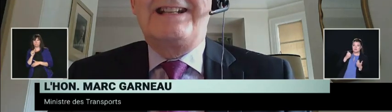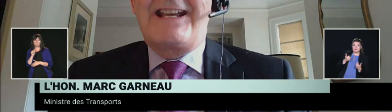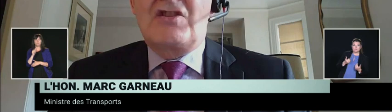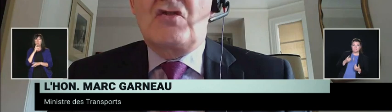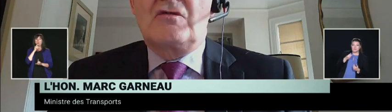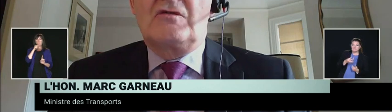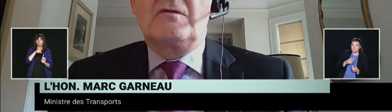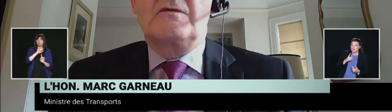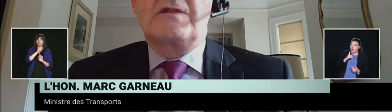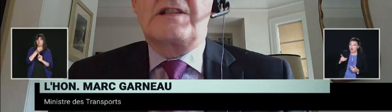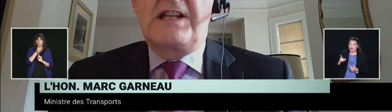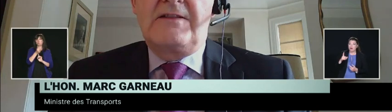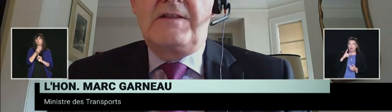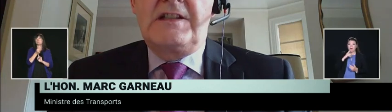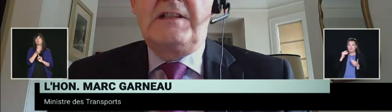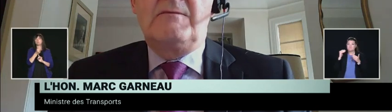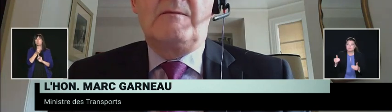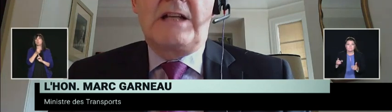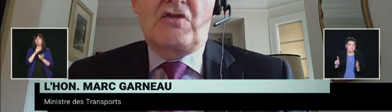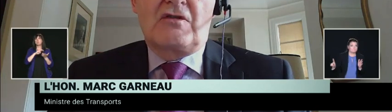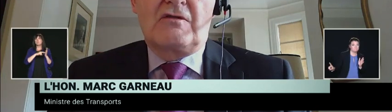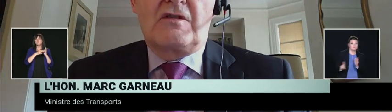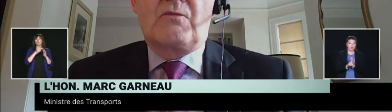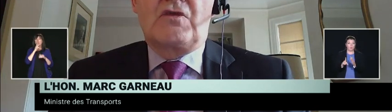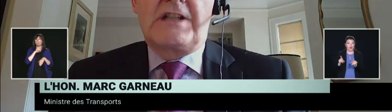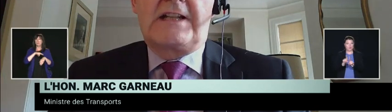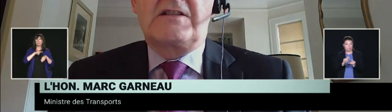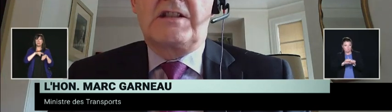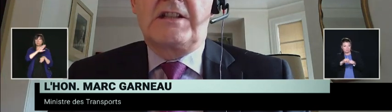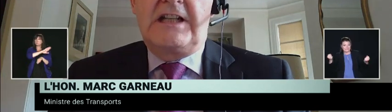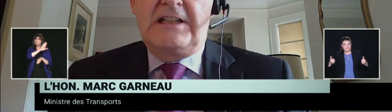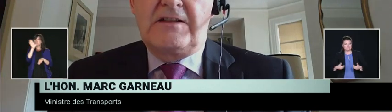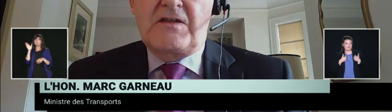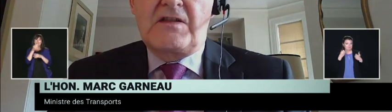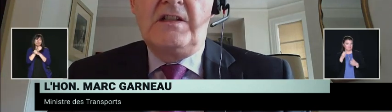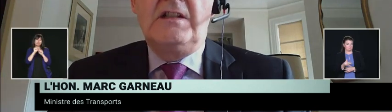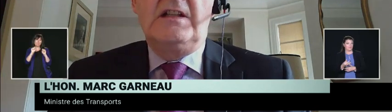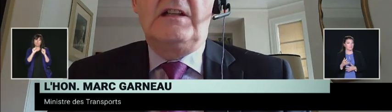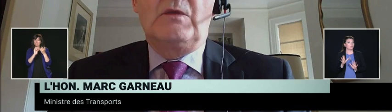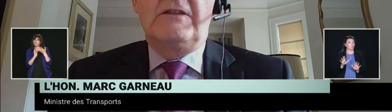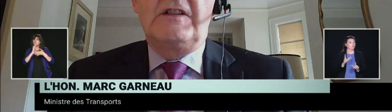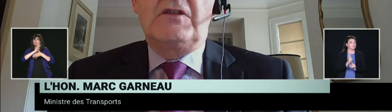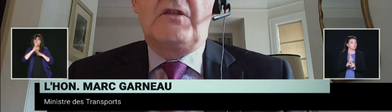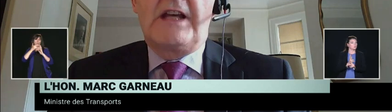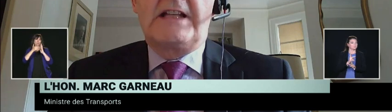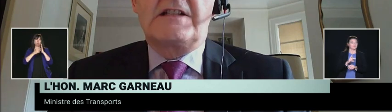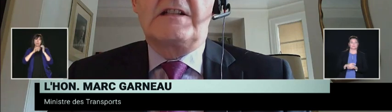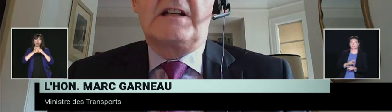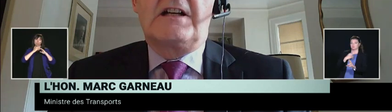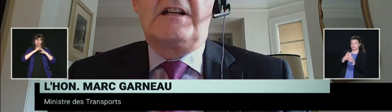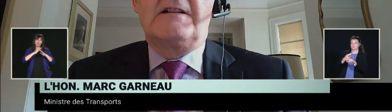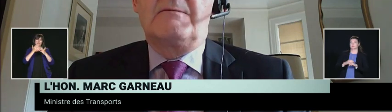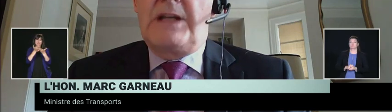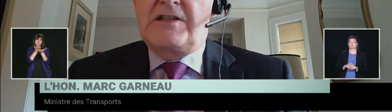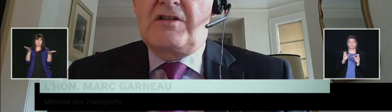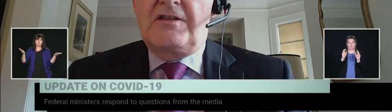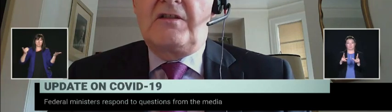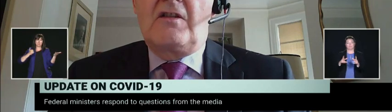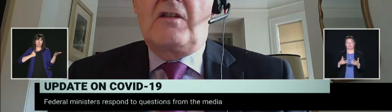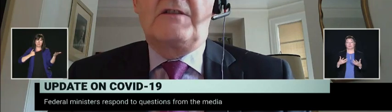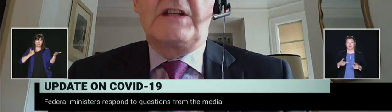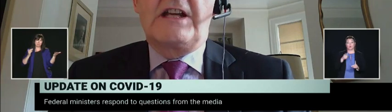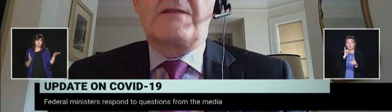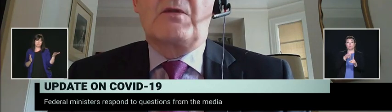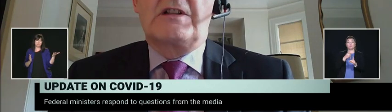a national safety measure to protect Canadians. And we feel that based